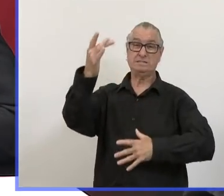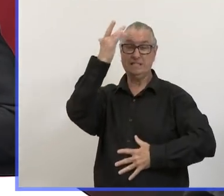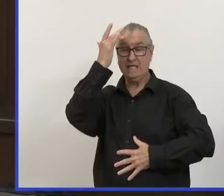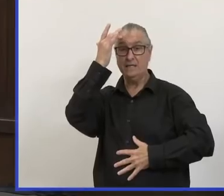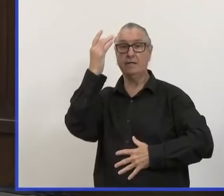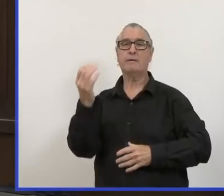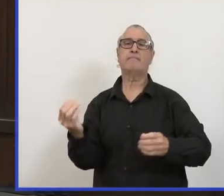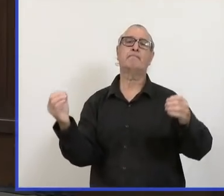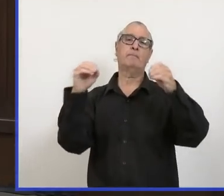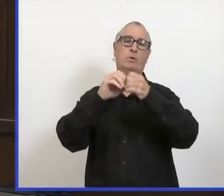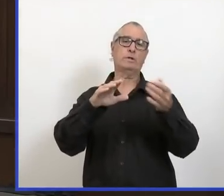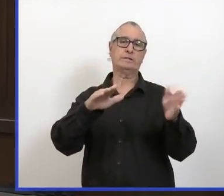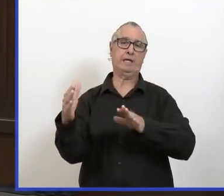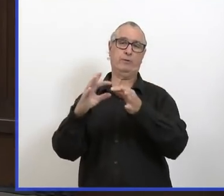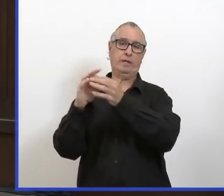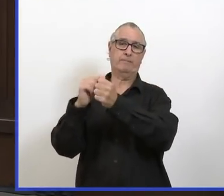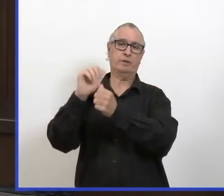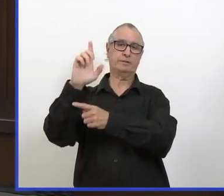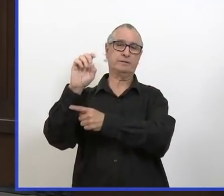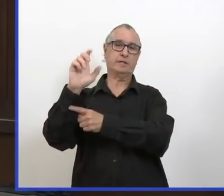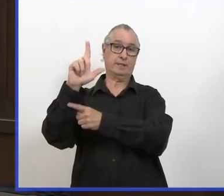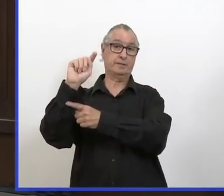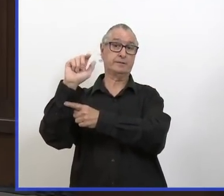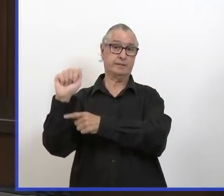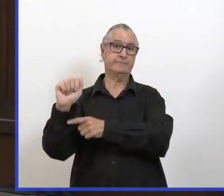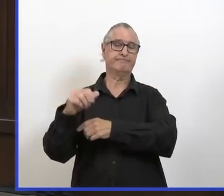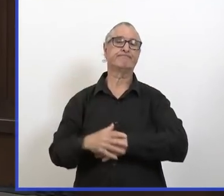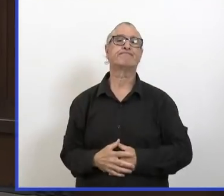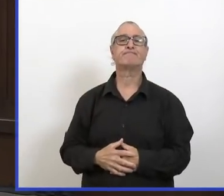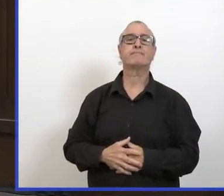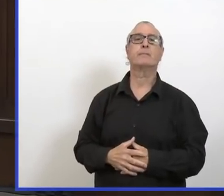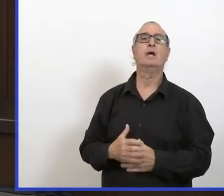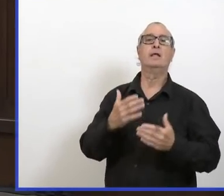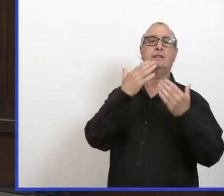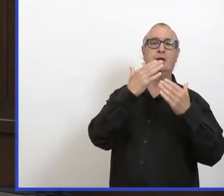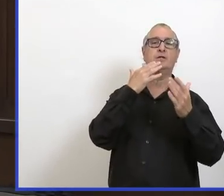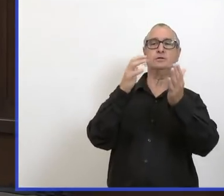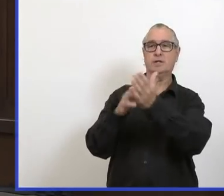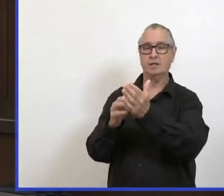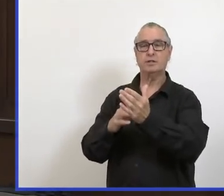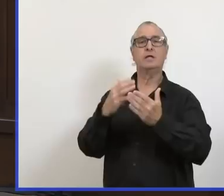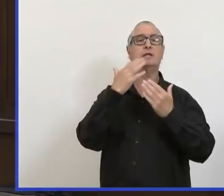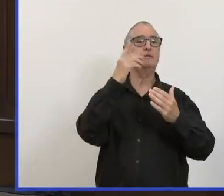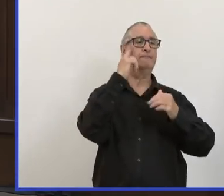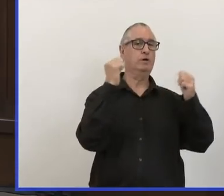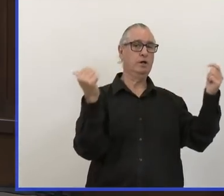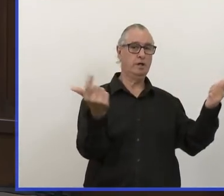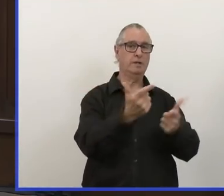Thank you, Doctor. Thank you, everyone. This concludes our media briefing.